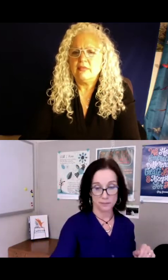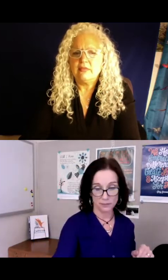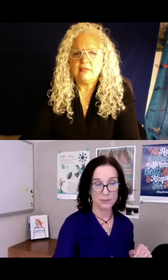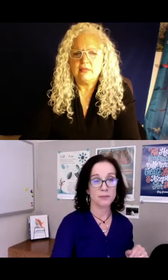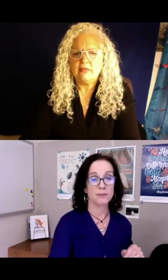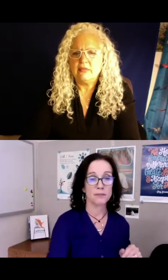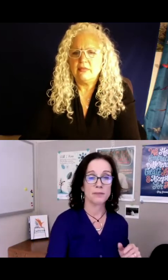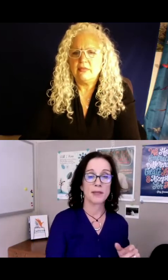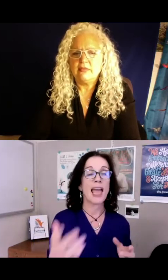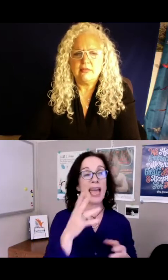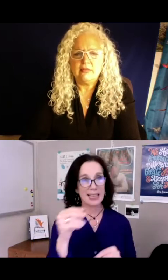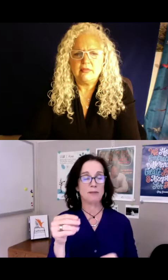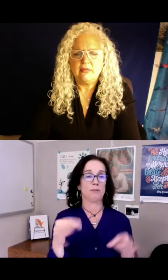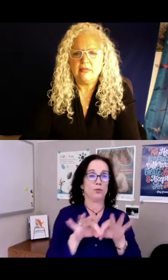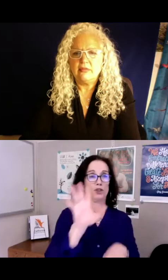Academic achievement.